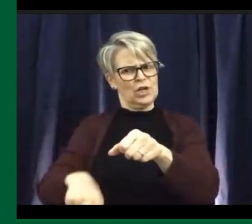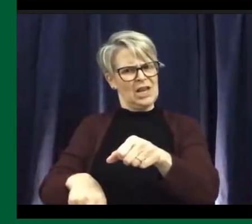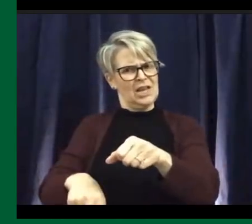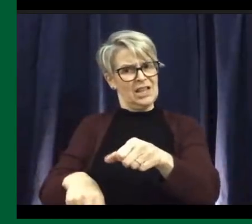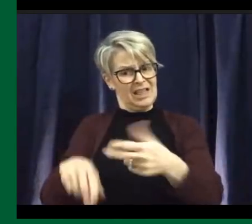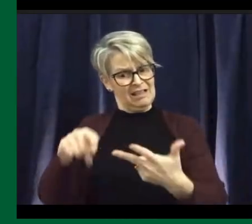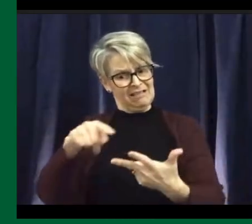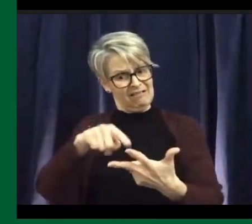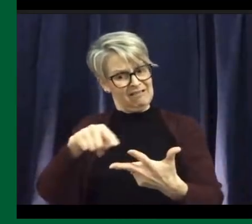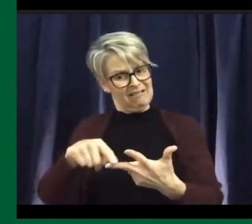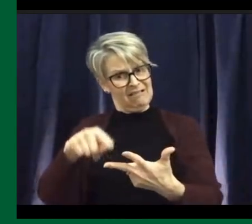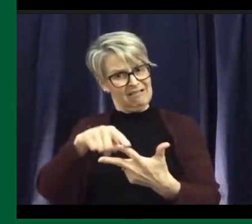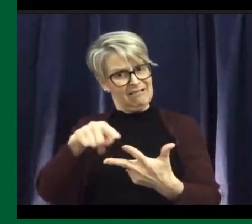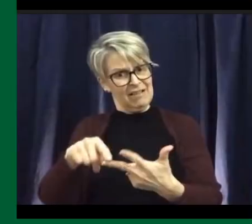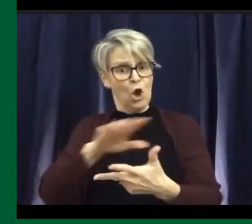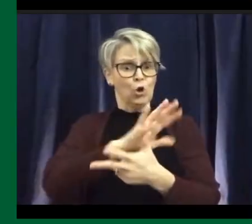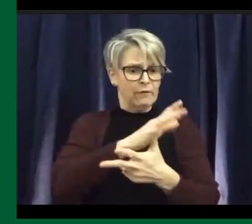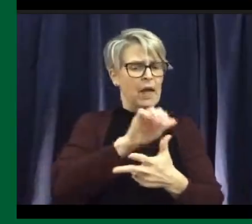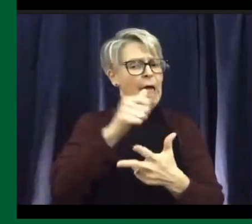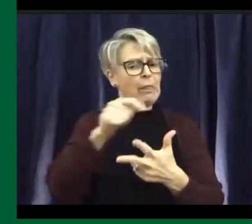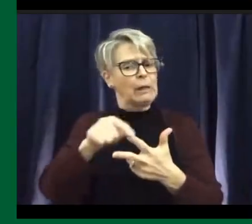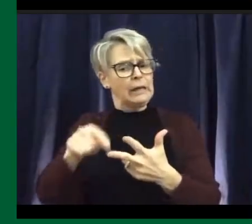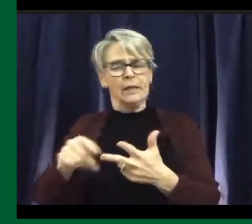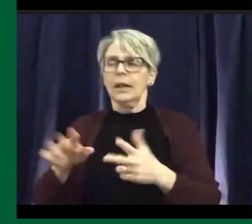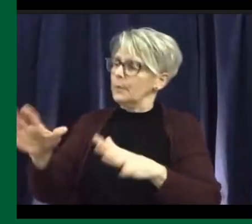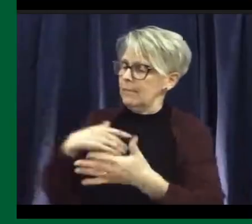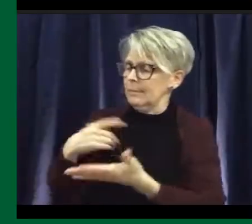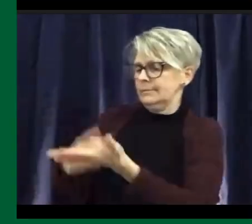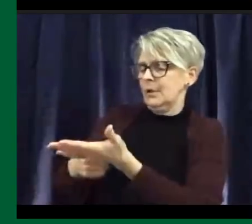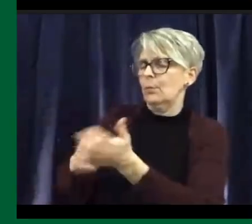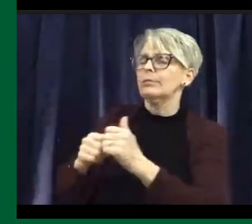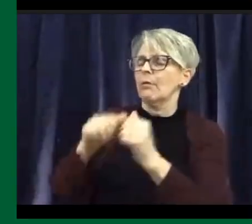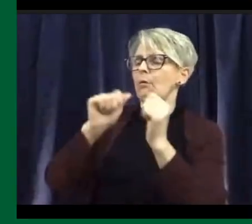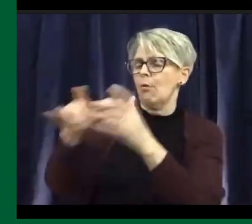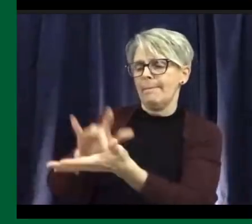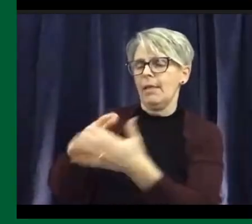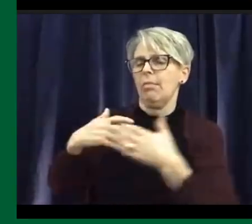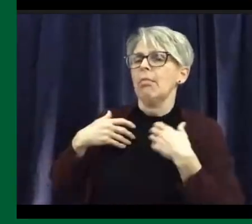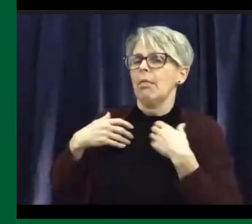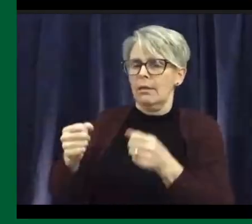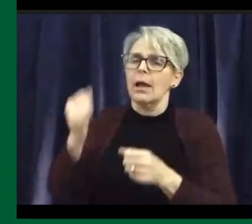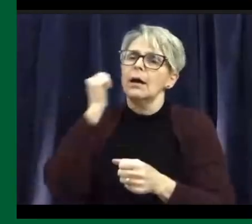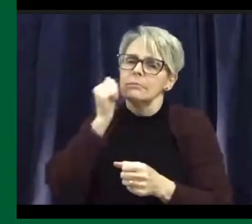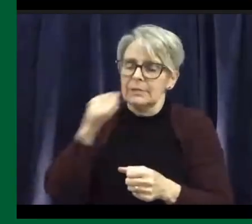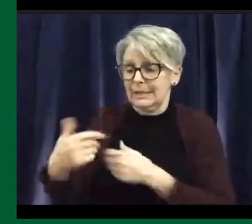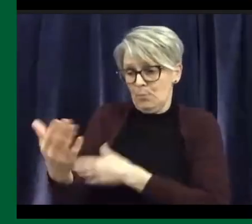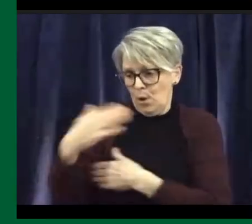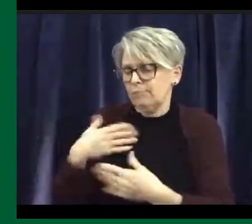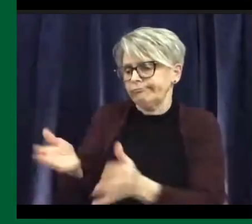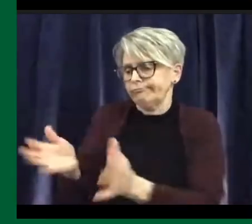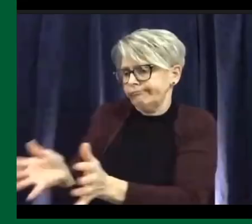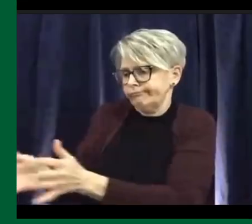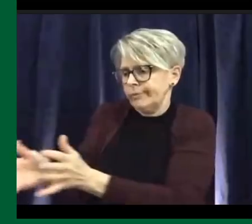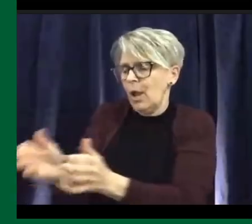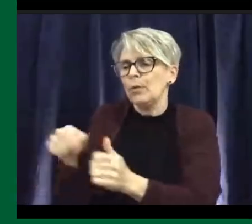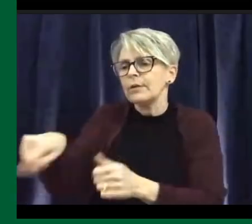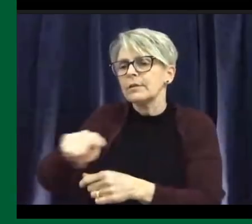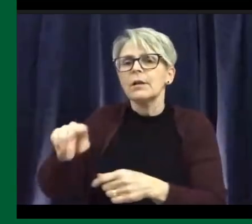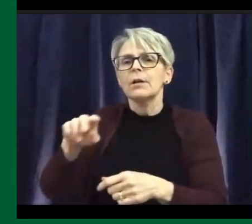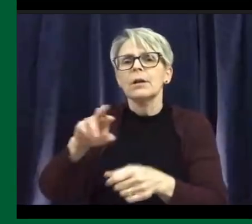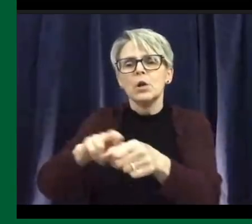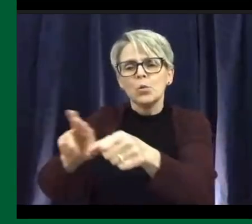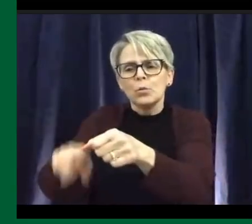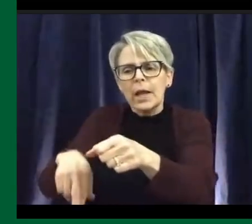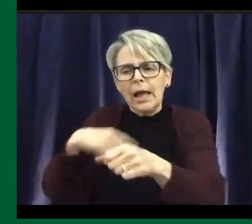I actually have daily discussions with all medical health officers, but especially this morning, again, with the colleagues in Regina, both in